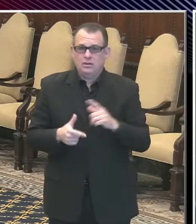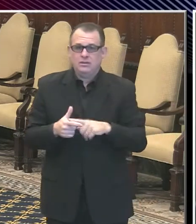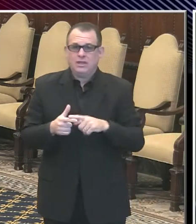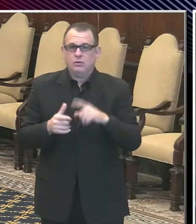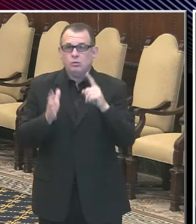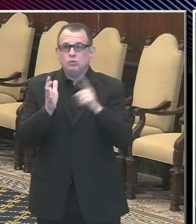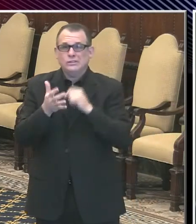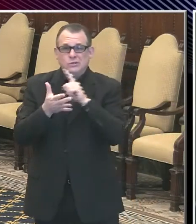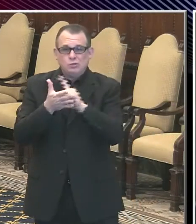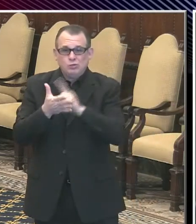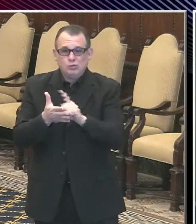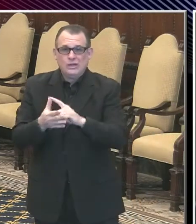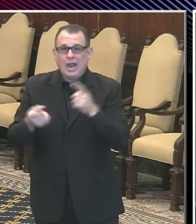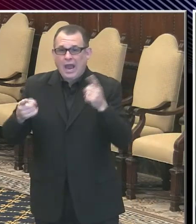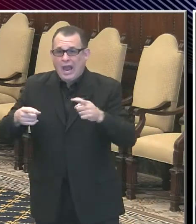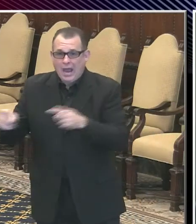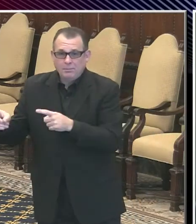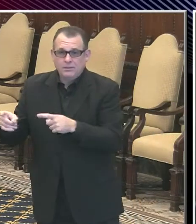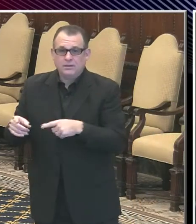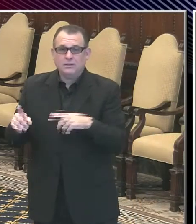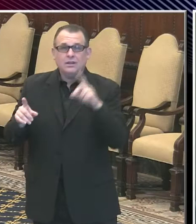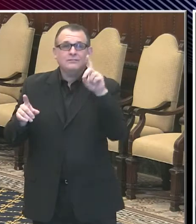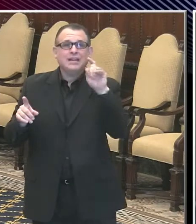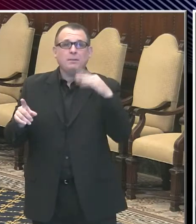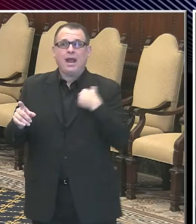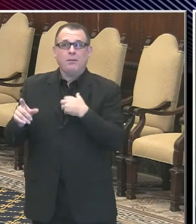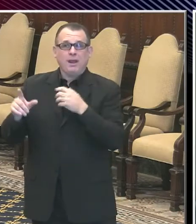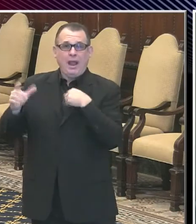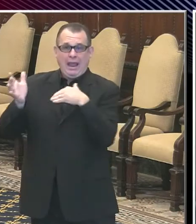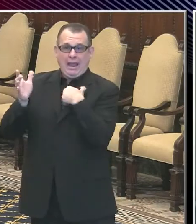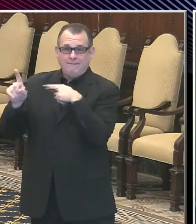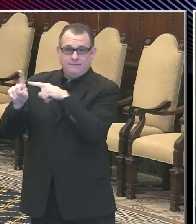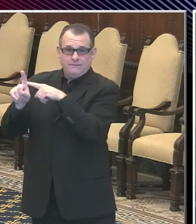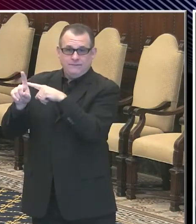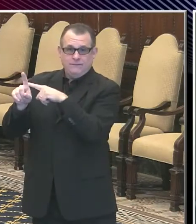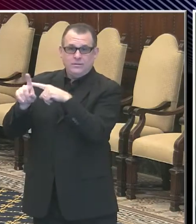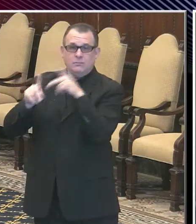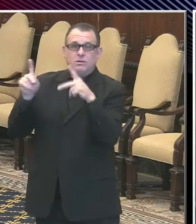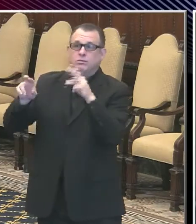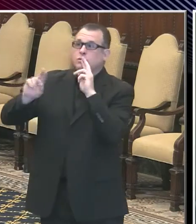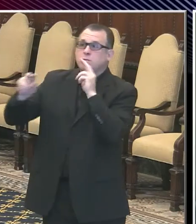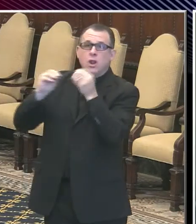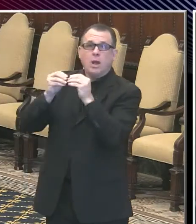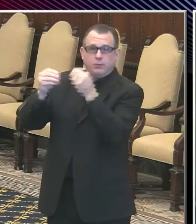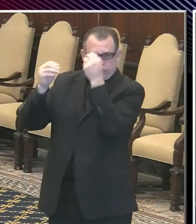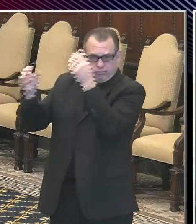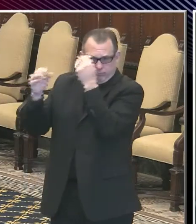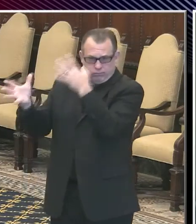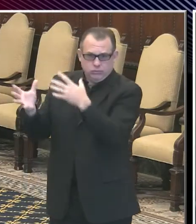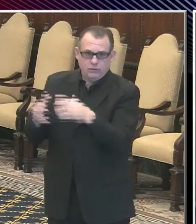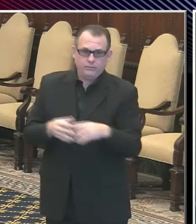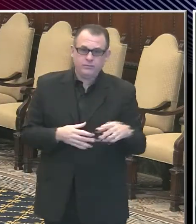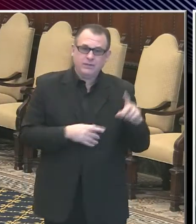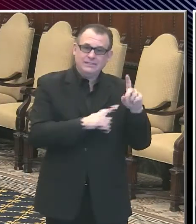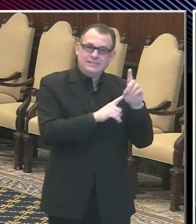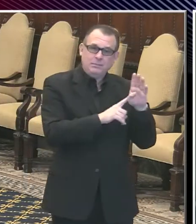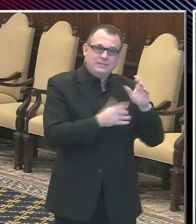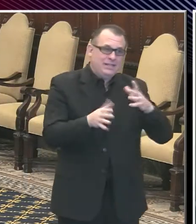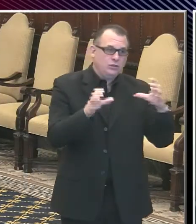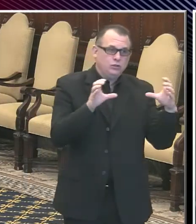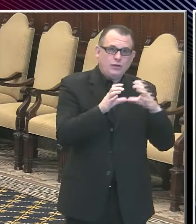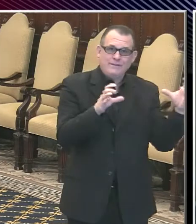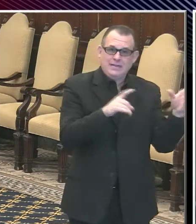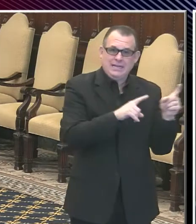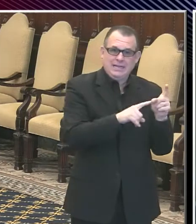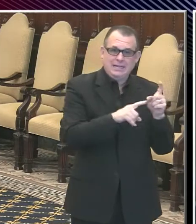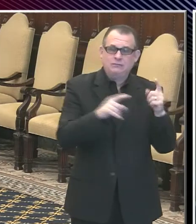take the database we have of previously reported cases, and we match it up against the database of death certificates